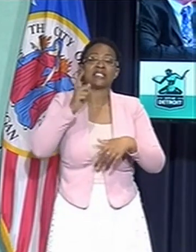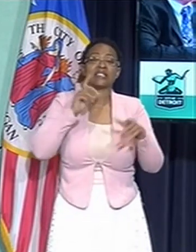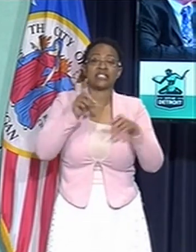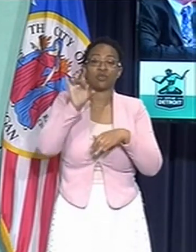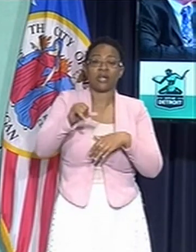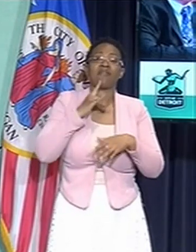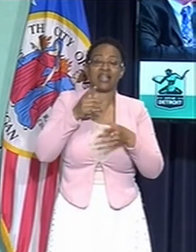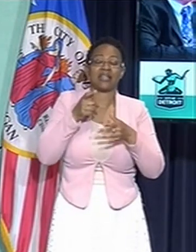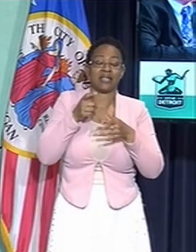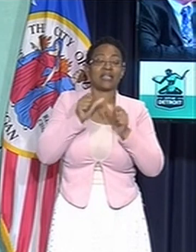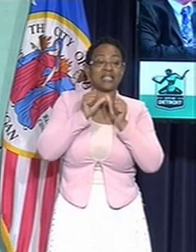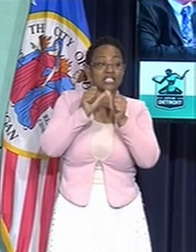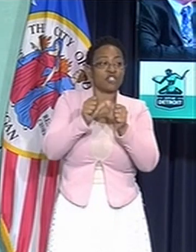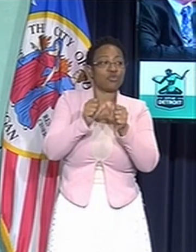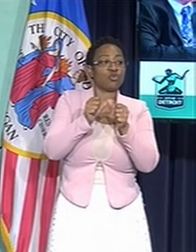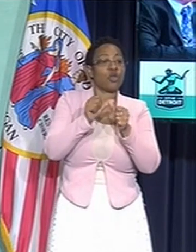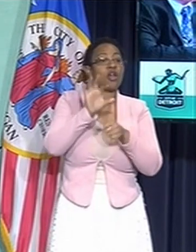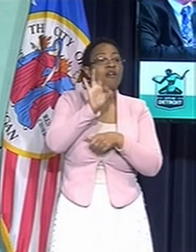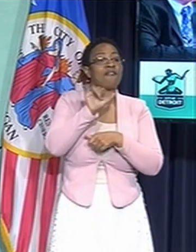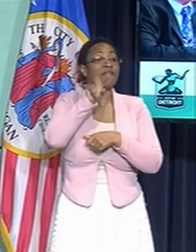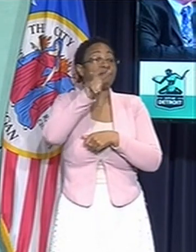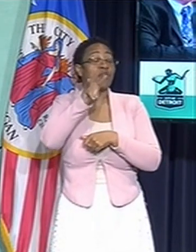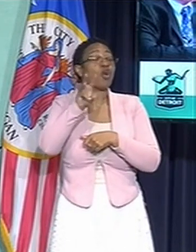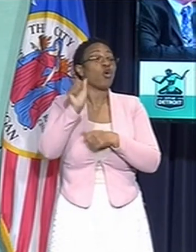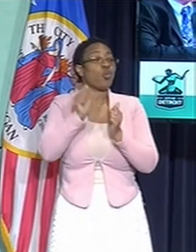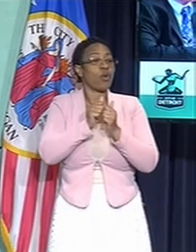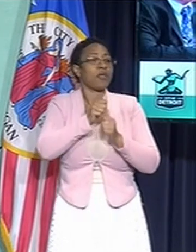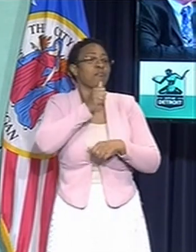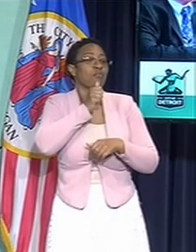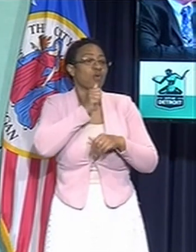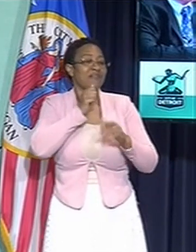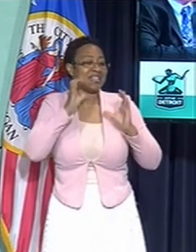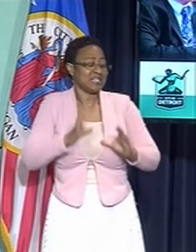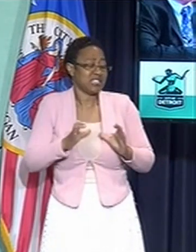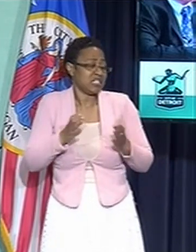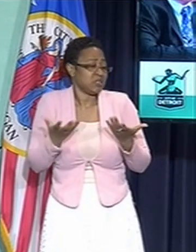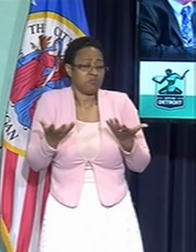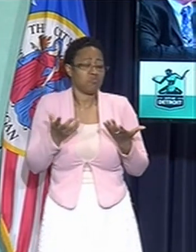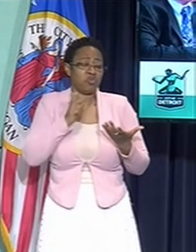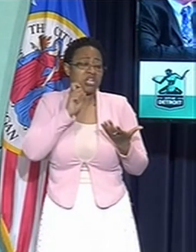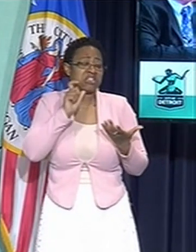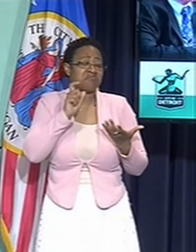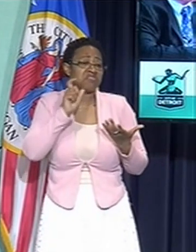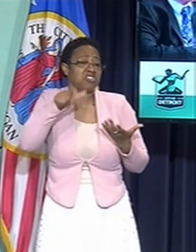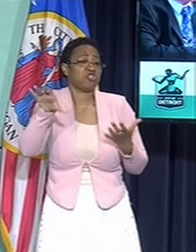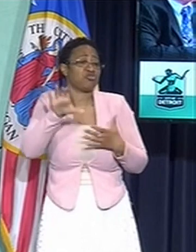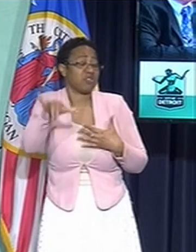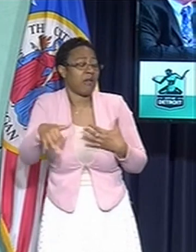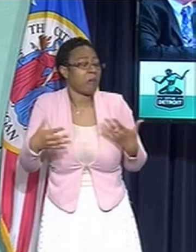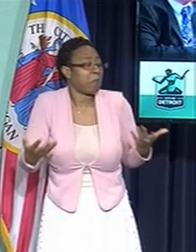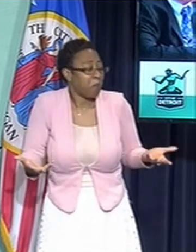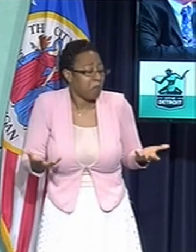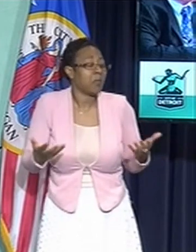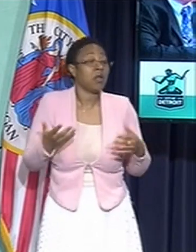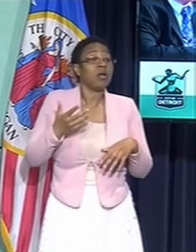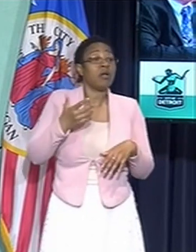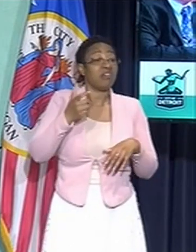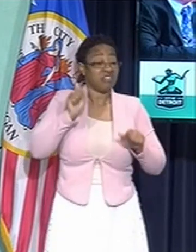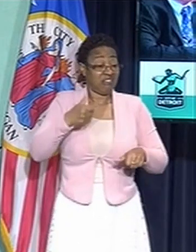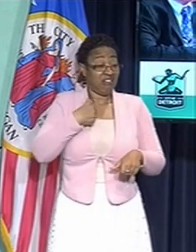flow of private citizens they're closely interacting with, we didn't do that. And so I can't tell you